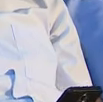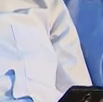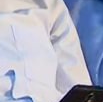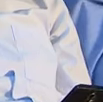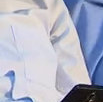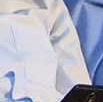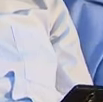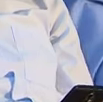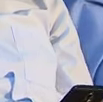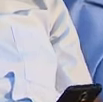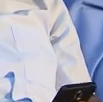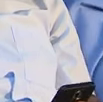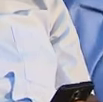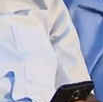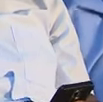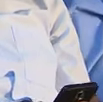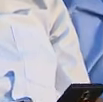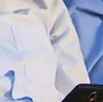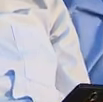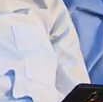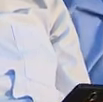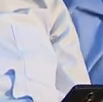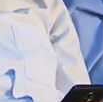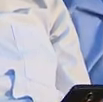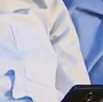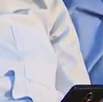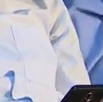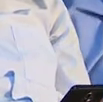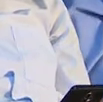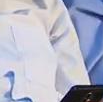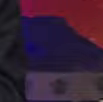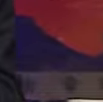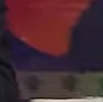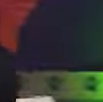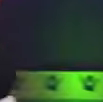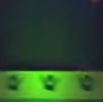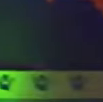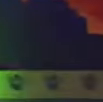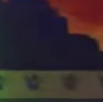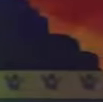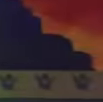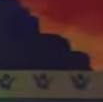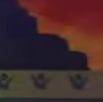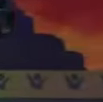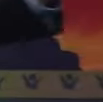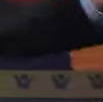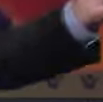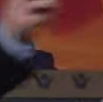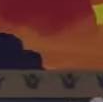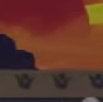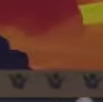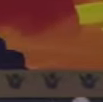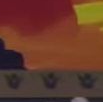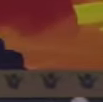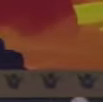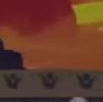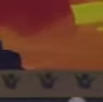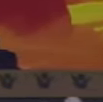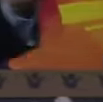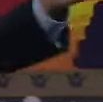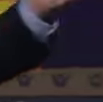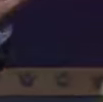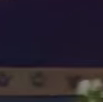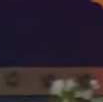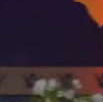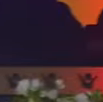You see, if you look at these various cults, they have the idea to come in this commune, to come